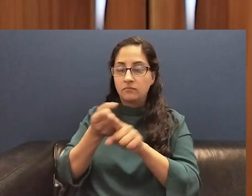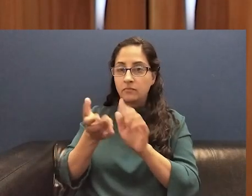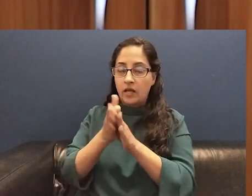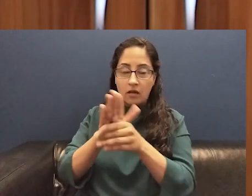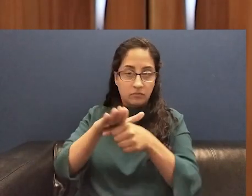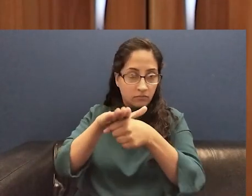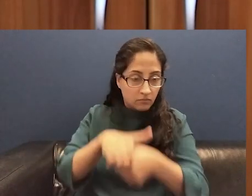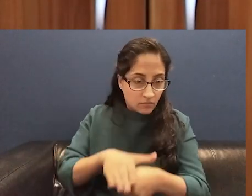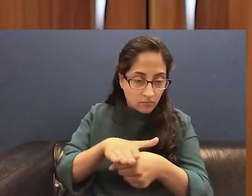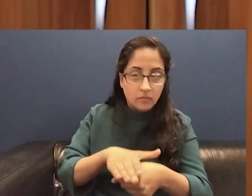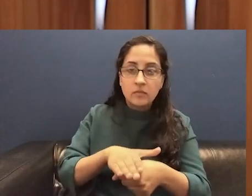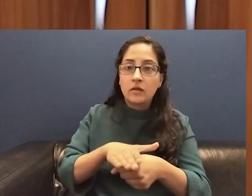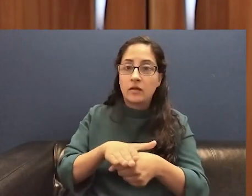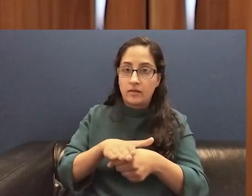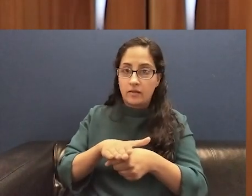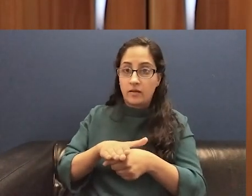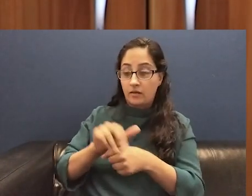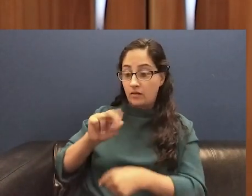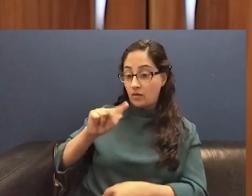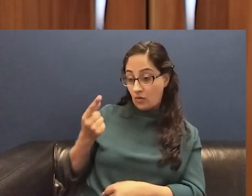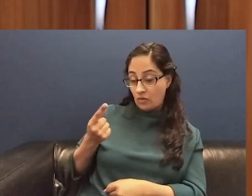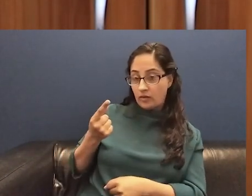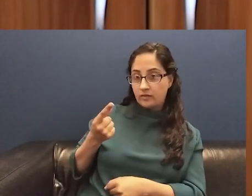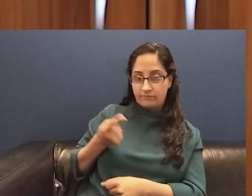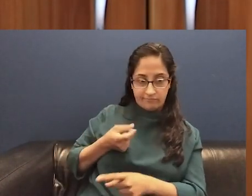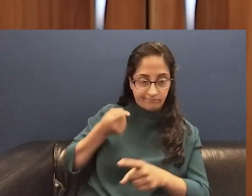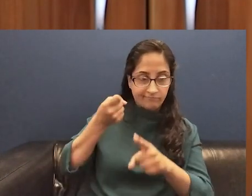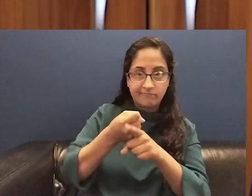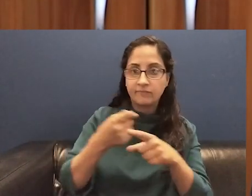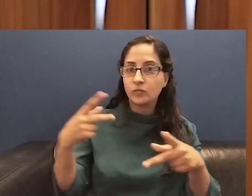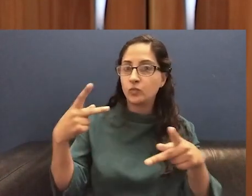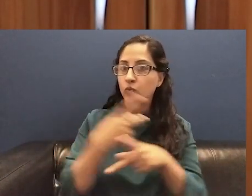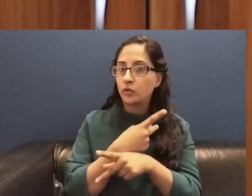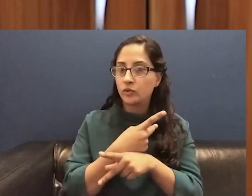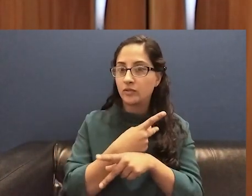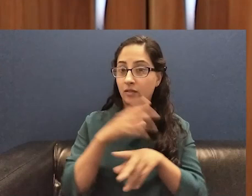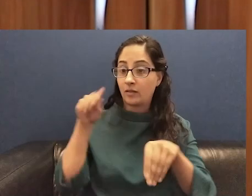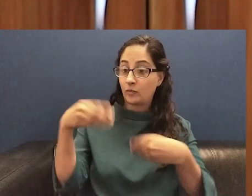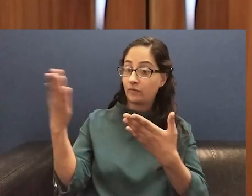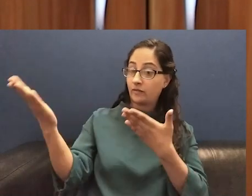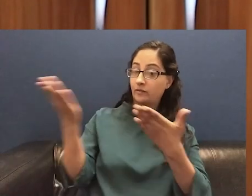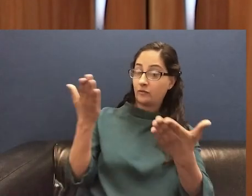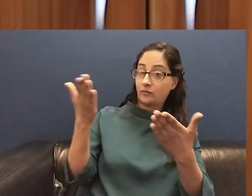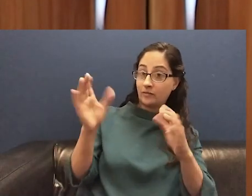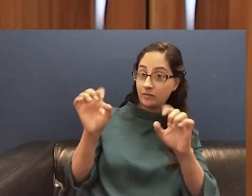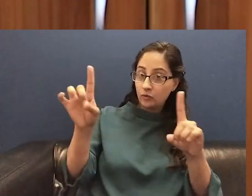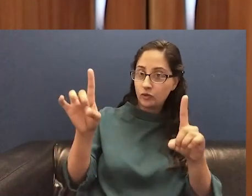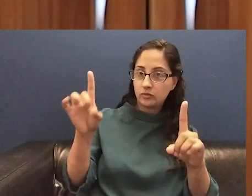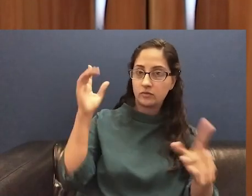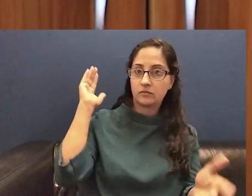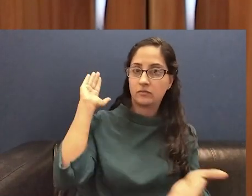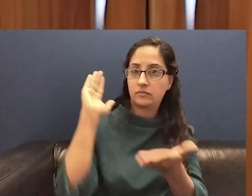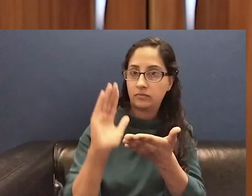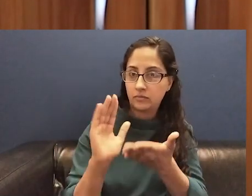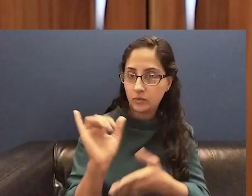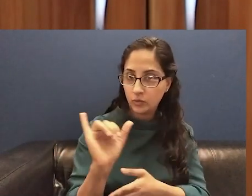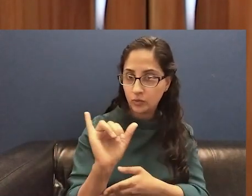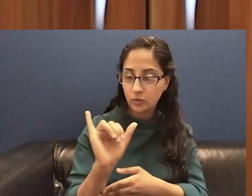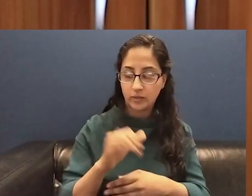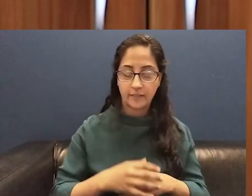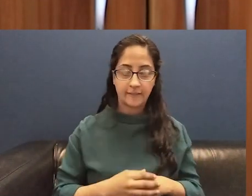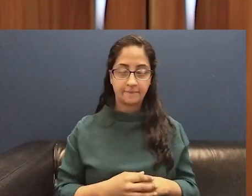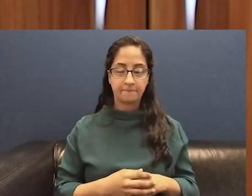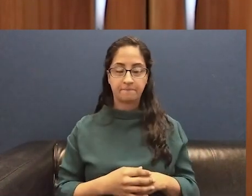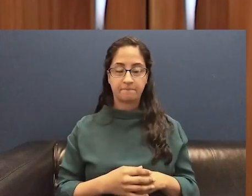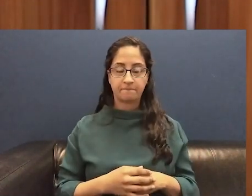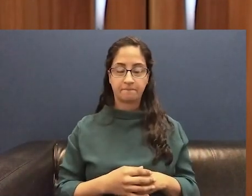in terms of their service scope in Afghanistan. During that time, another challenge that we